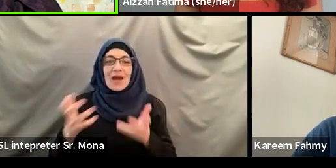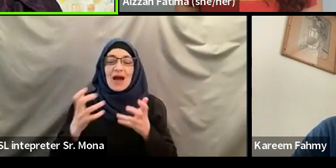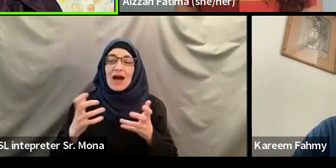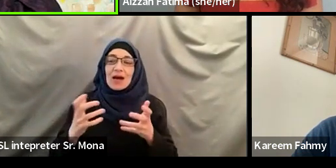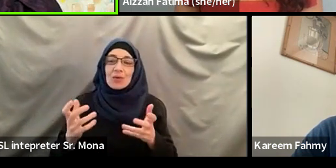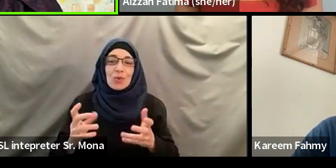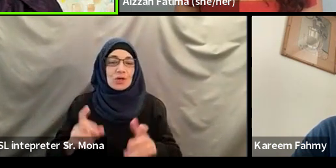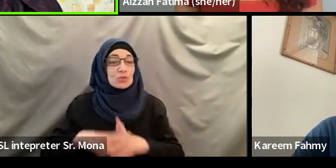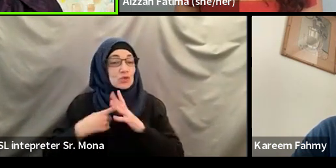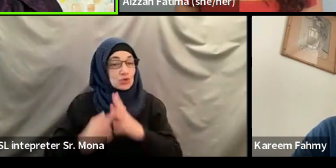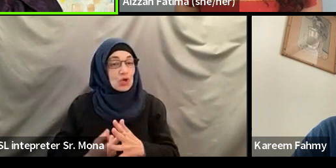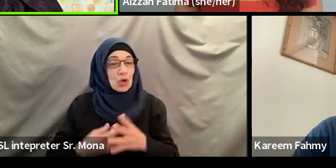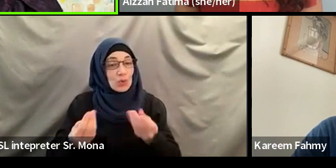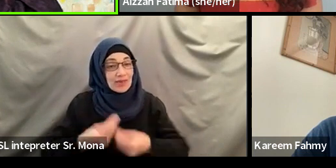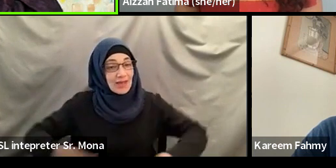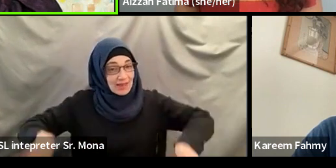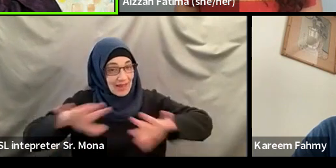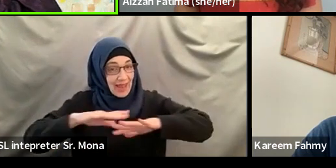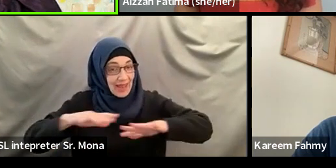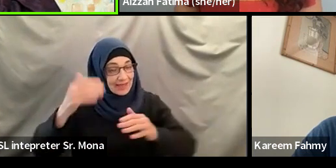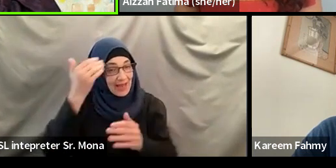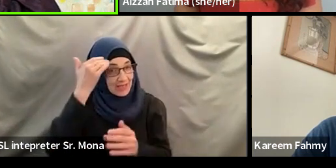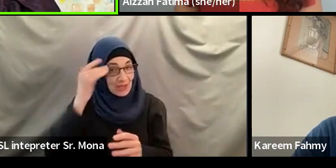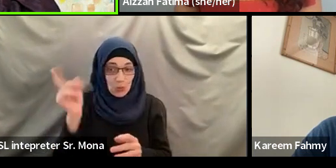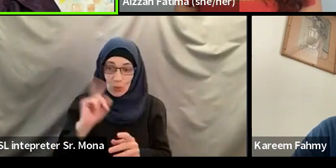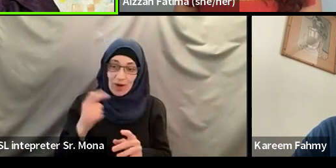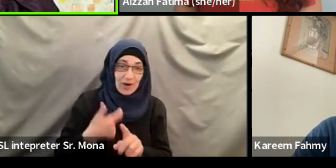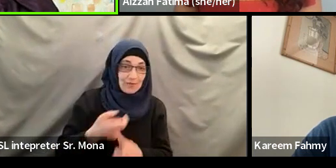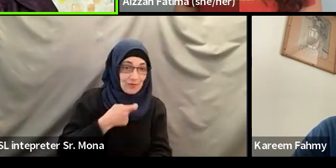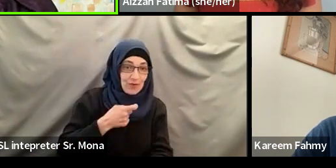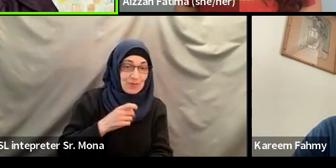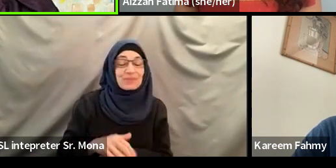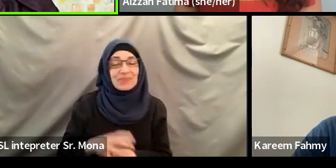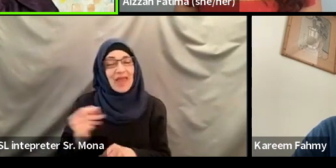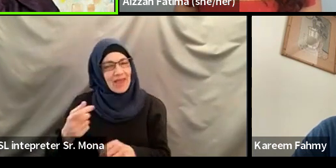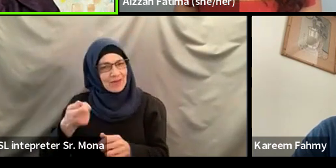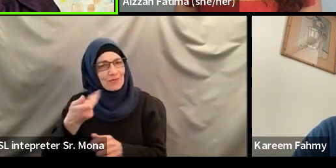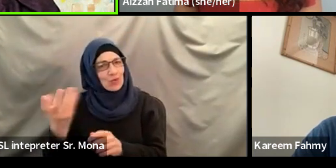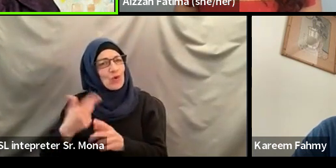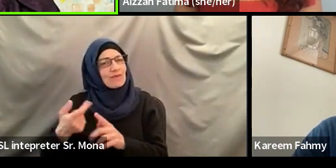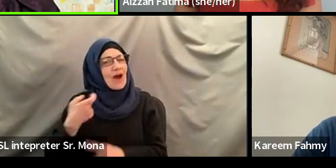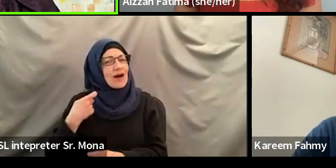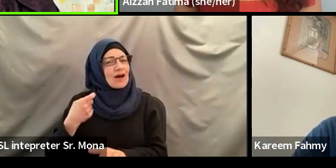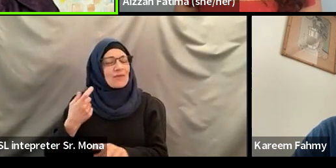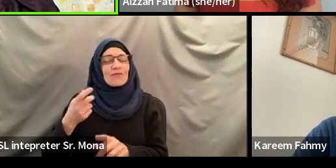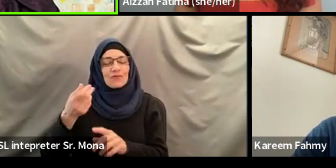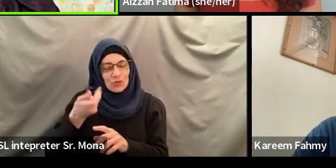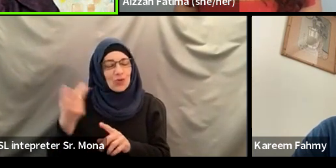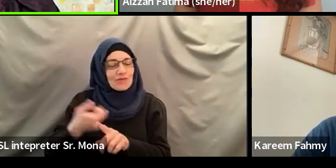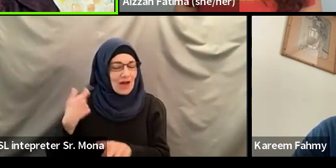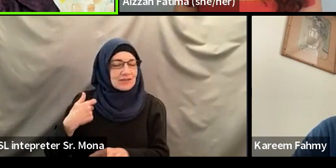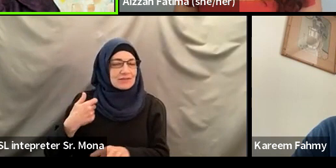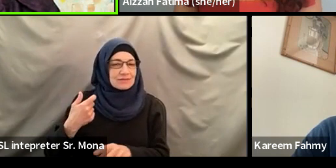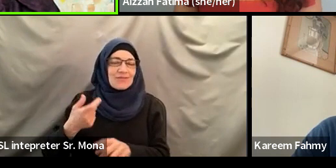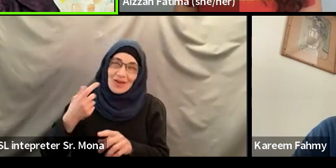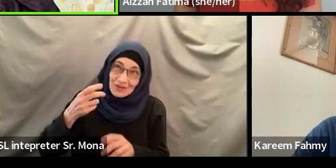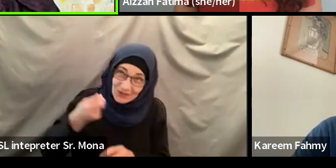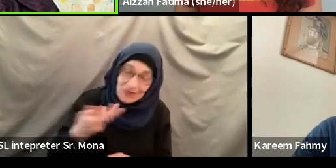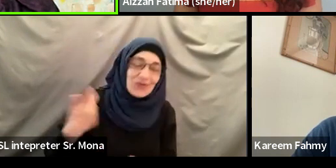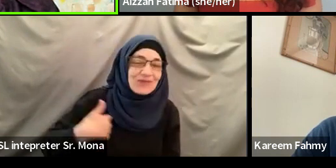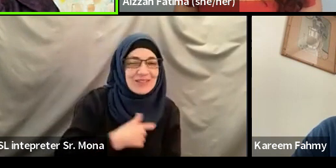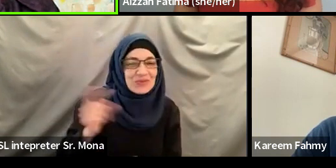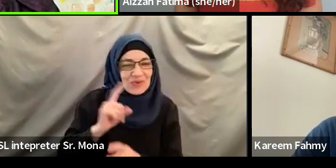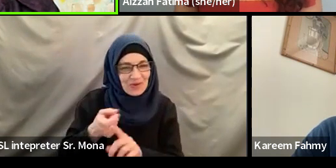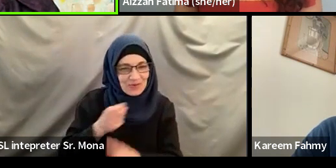in terms of where I'm speaking to you from and where a few of us are joining you from today. I respectfully recognize that as we come